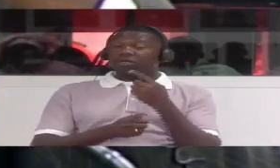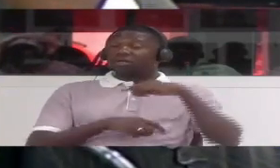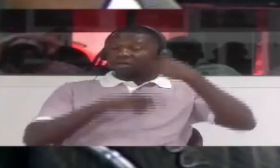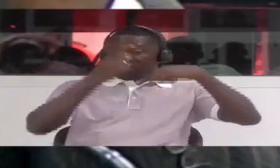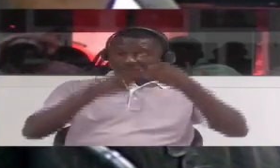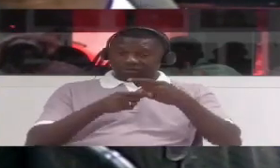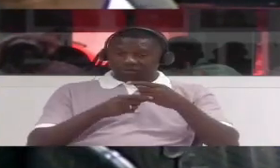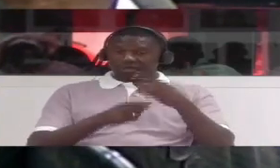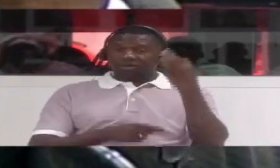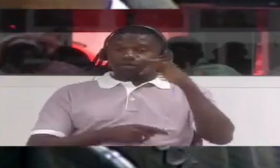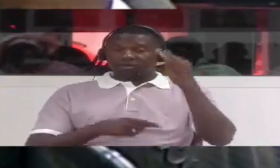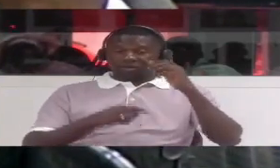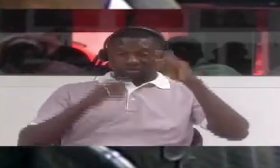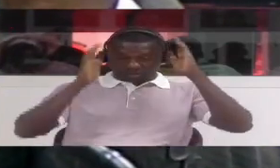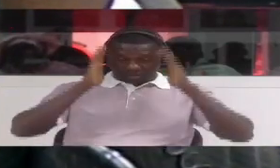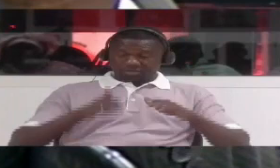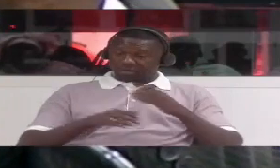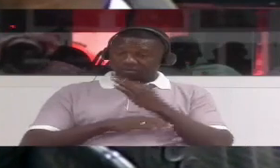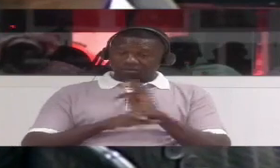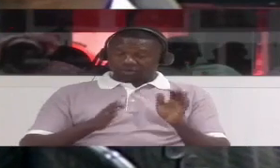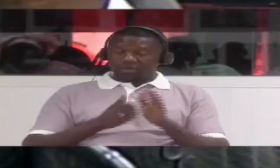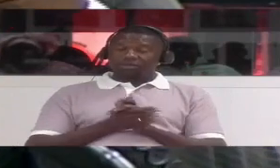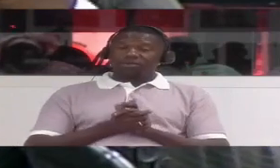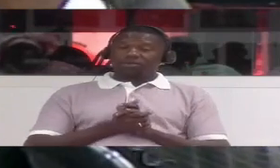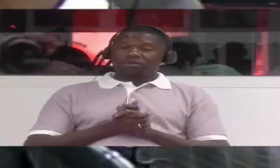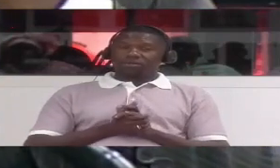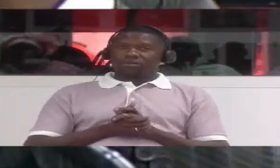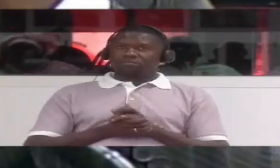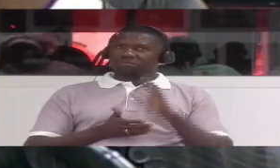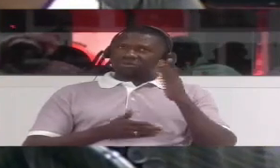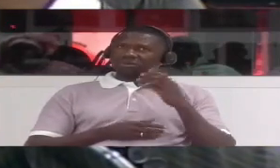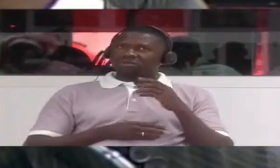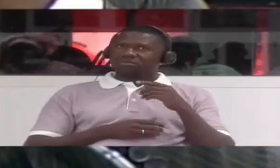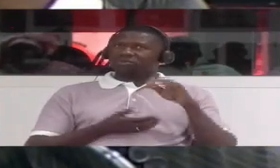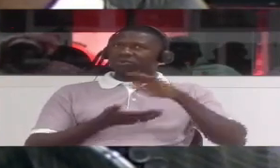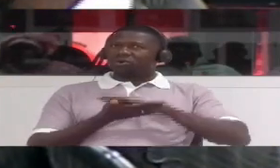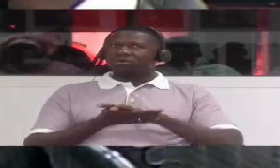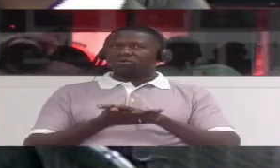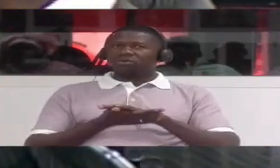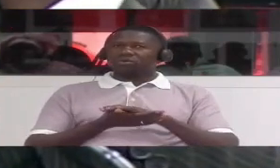prayers. This must be Friday the 4th June,